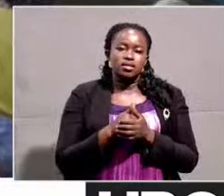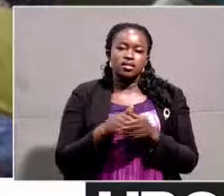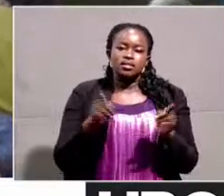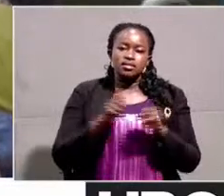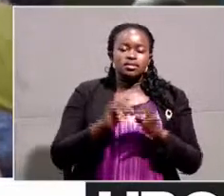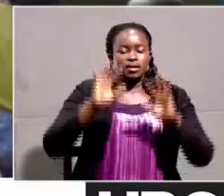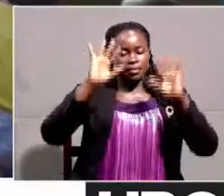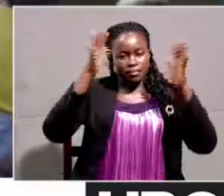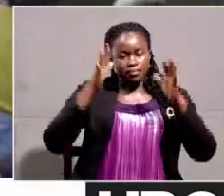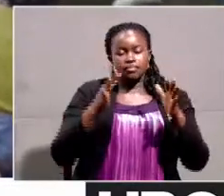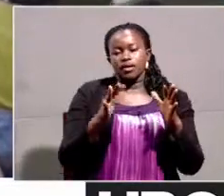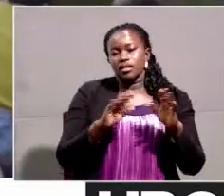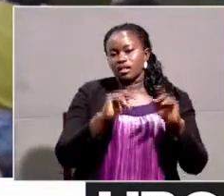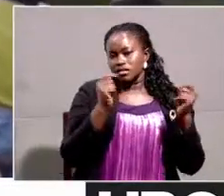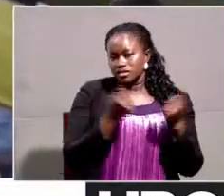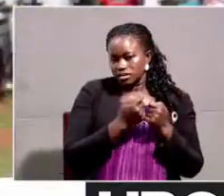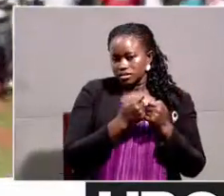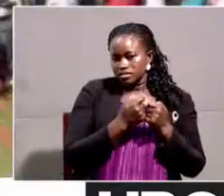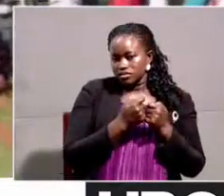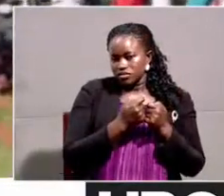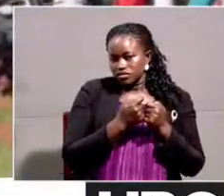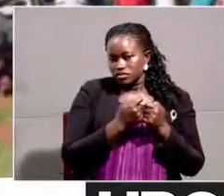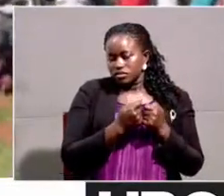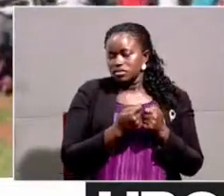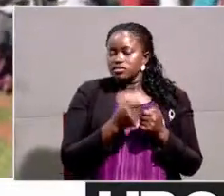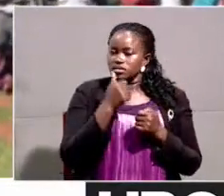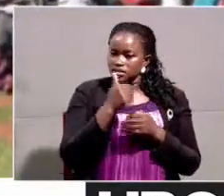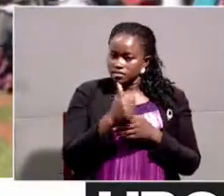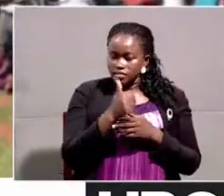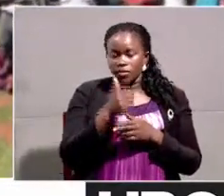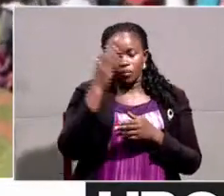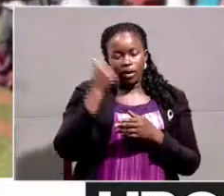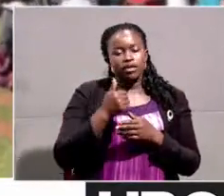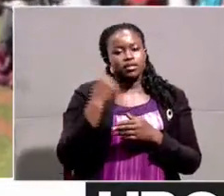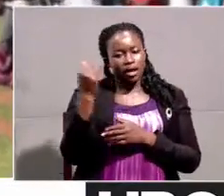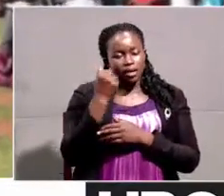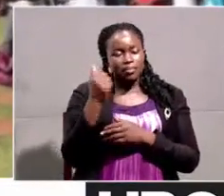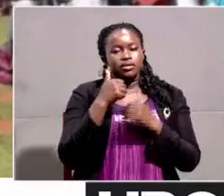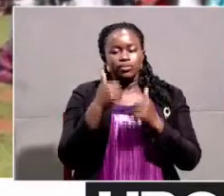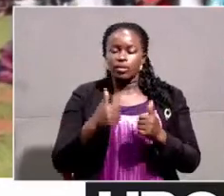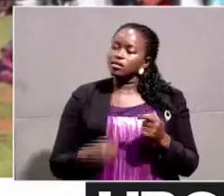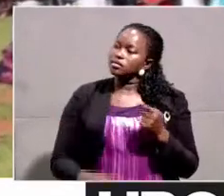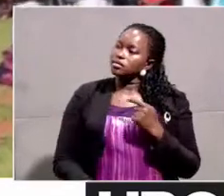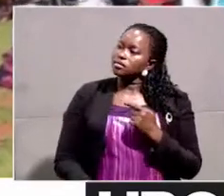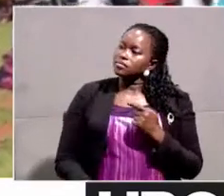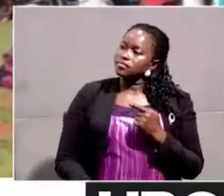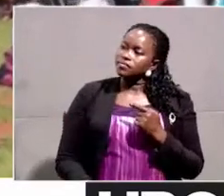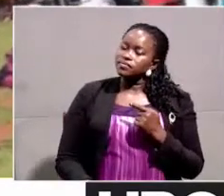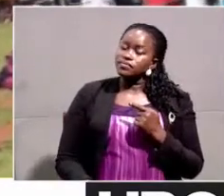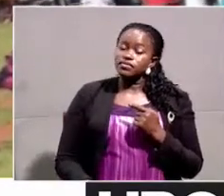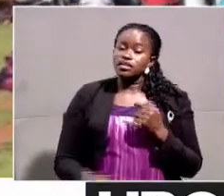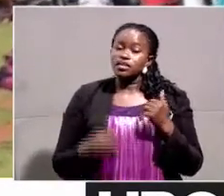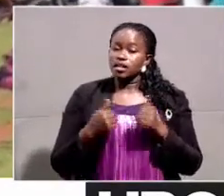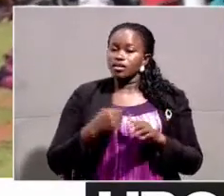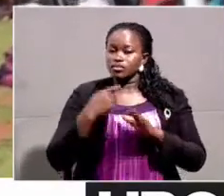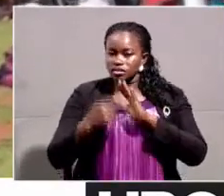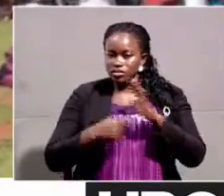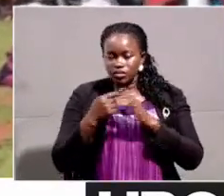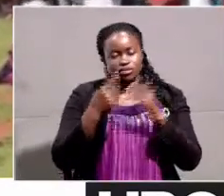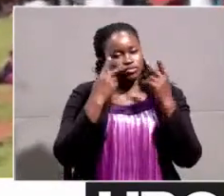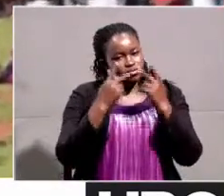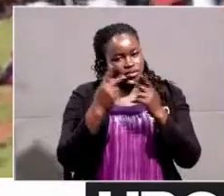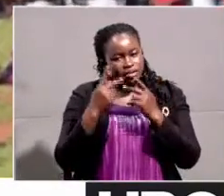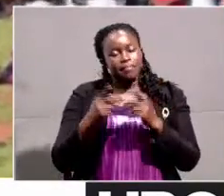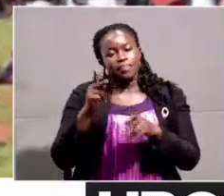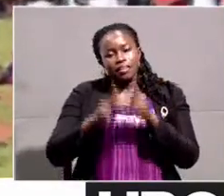party secretariat for the campaign. Kwenyamira, mumbera yokulabanti, abantu abali kumulimu